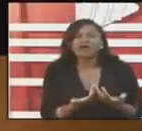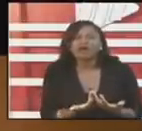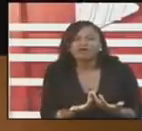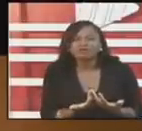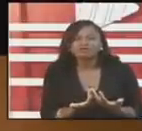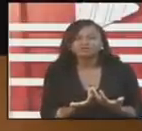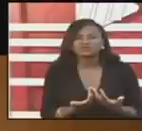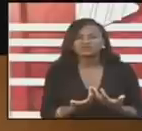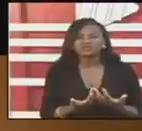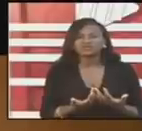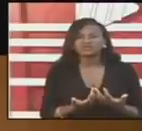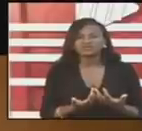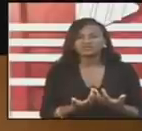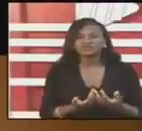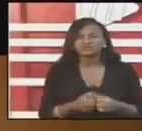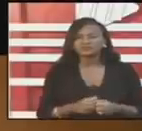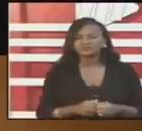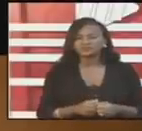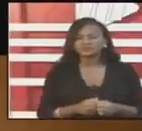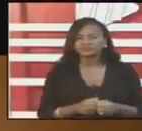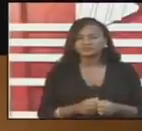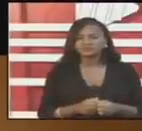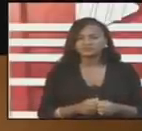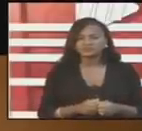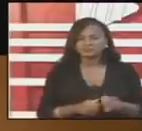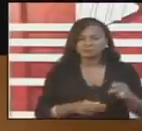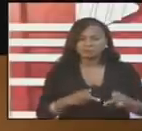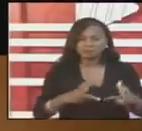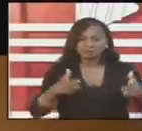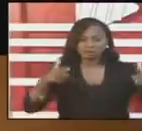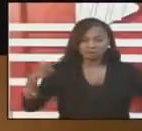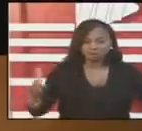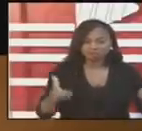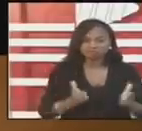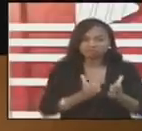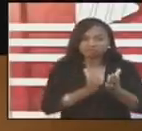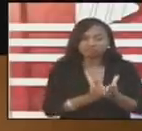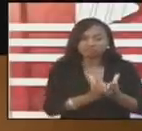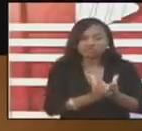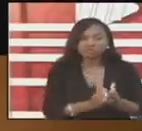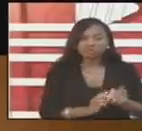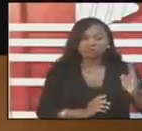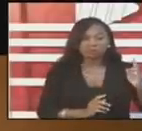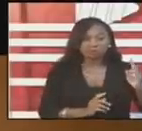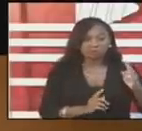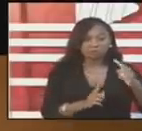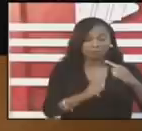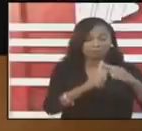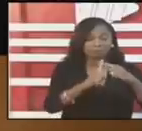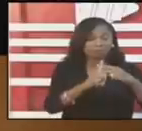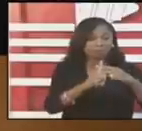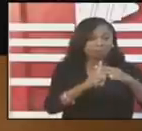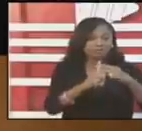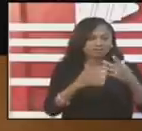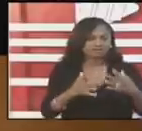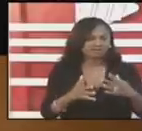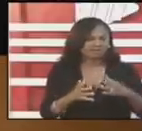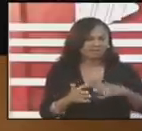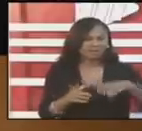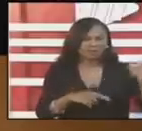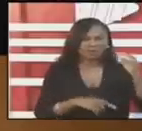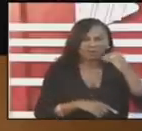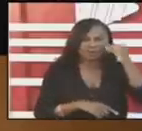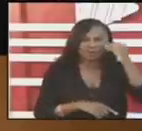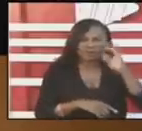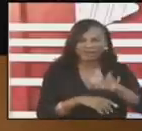people who are boarded cruise ship, the ones that were tested positive, have gone home earlier than the ones